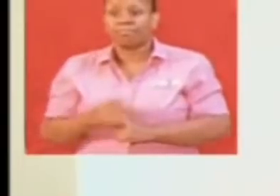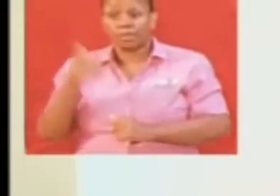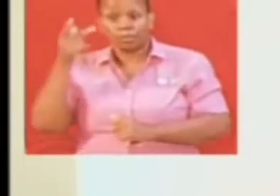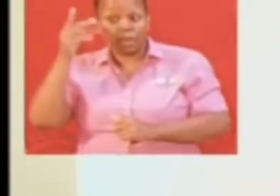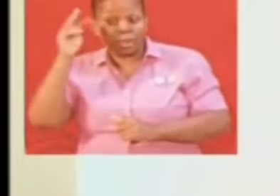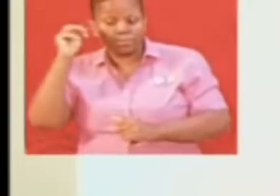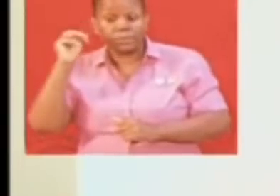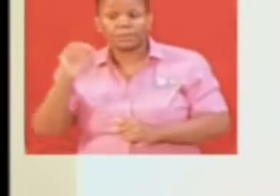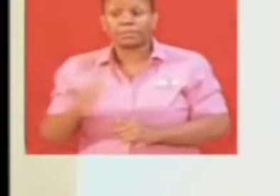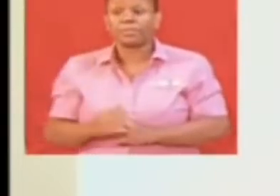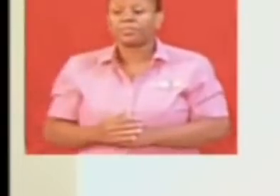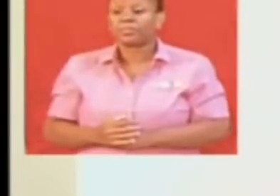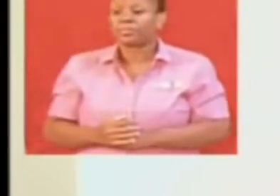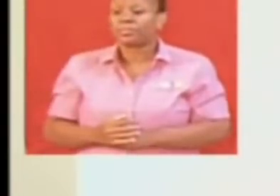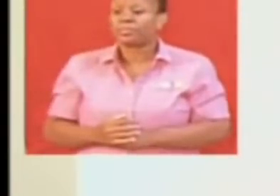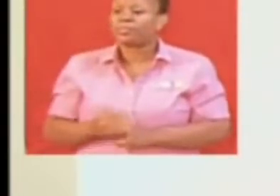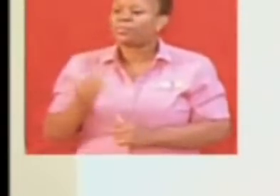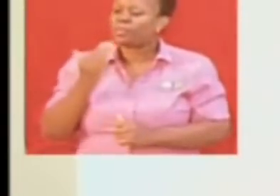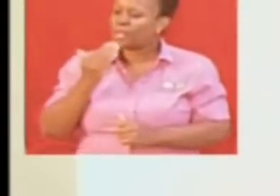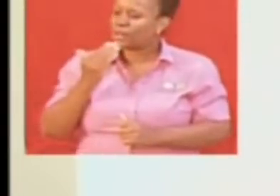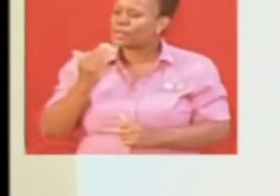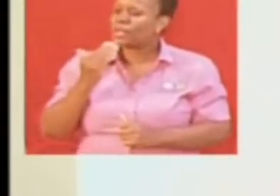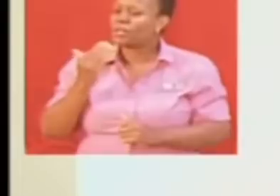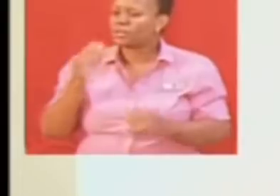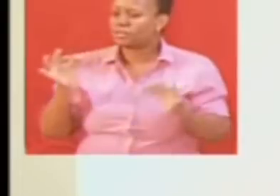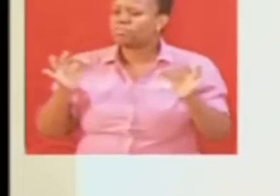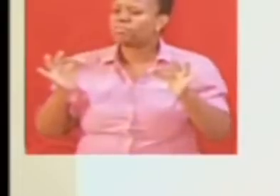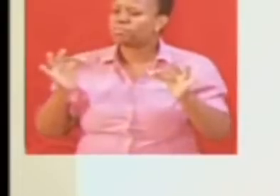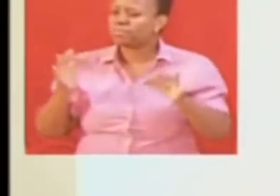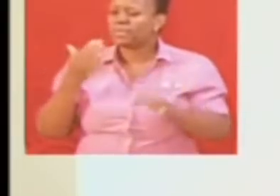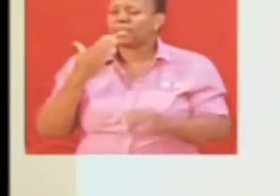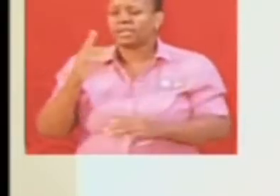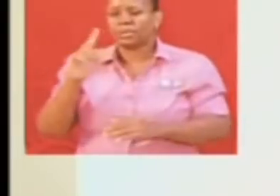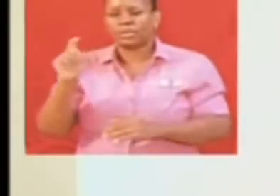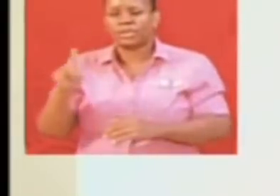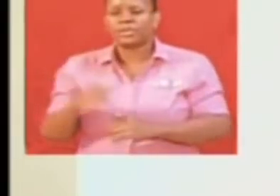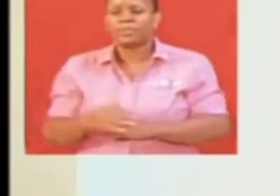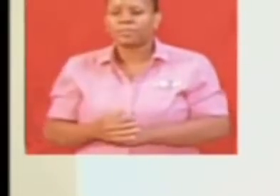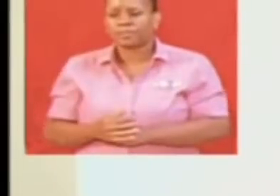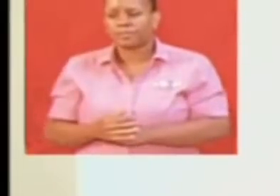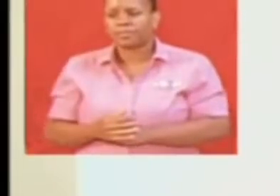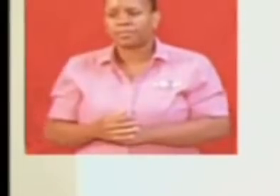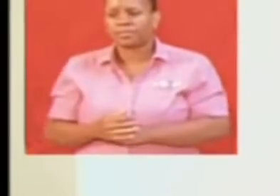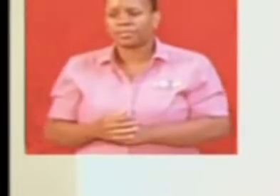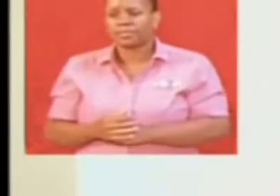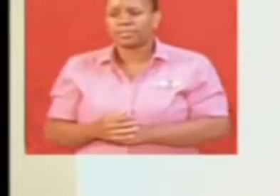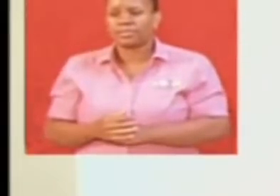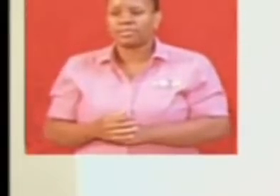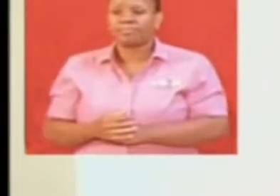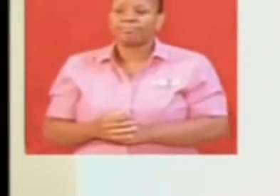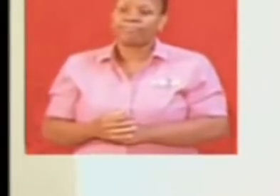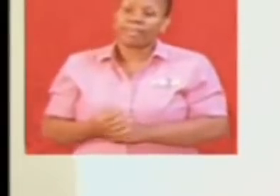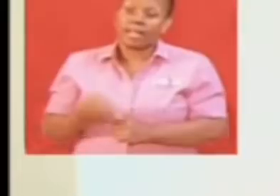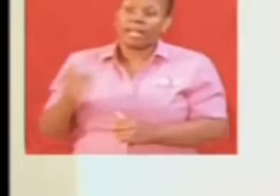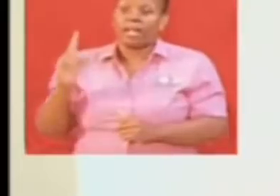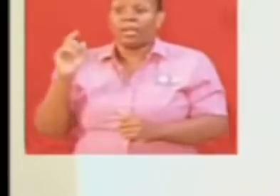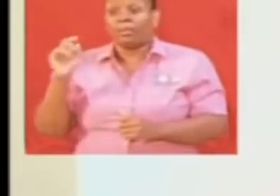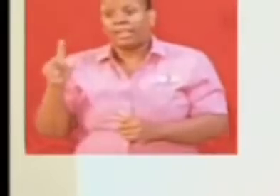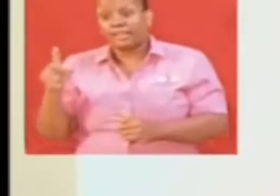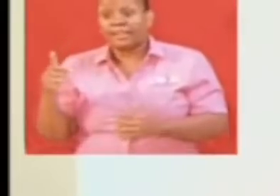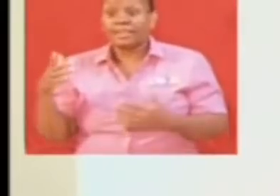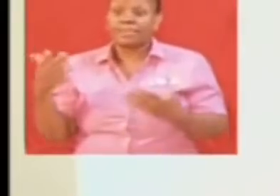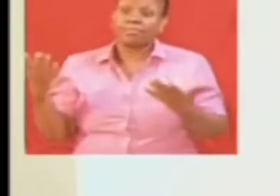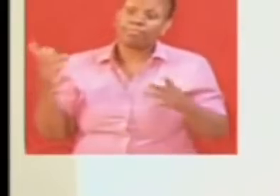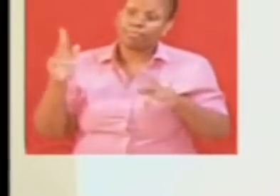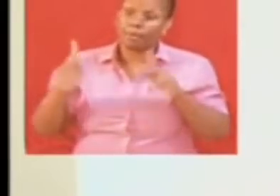much for your question about this whole question of unchecked migration. Let me just